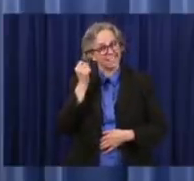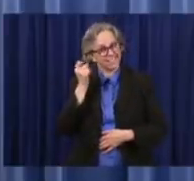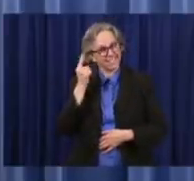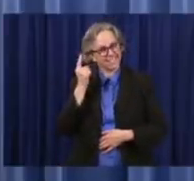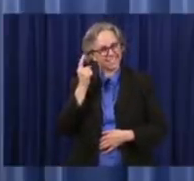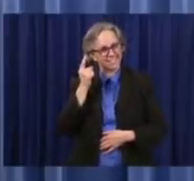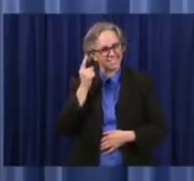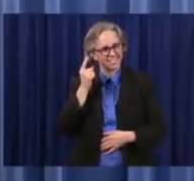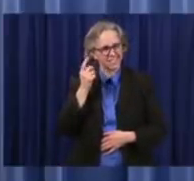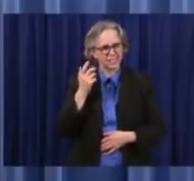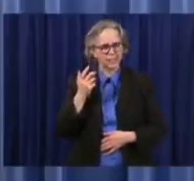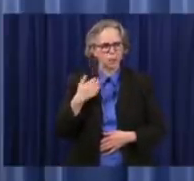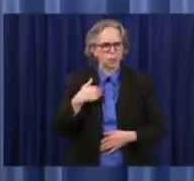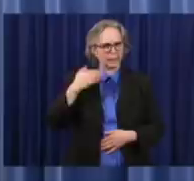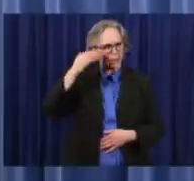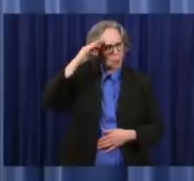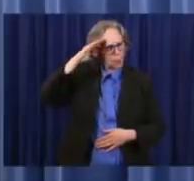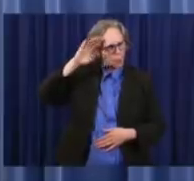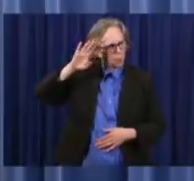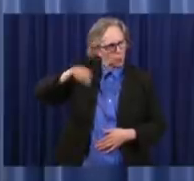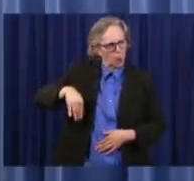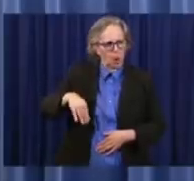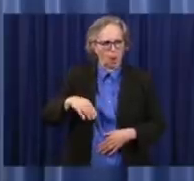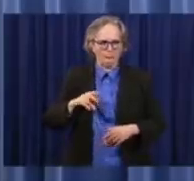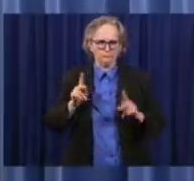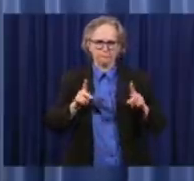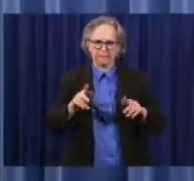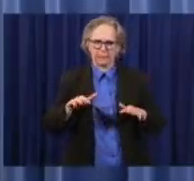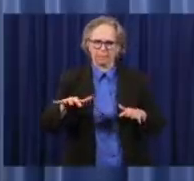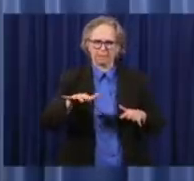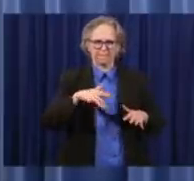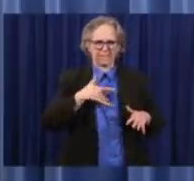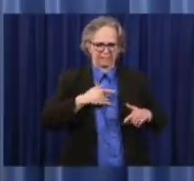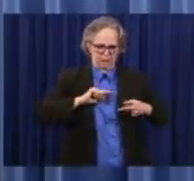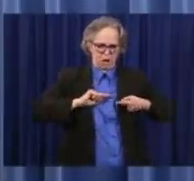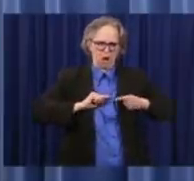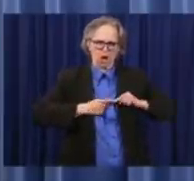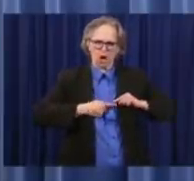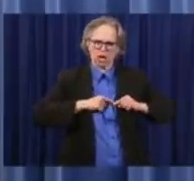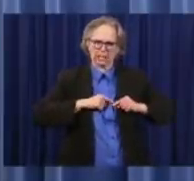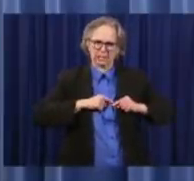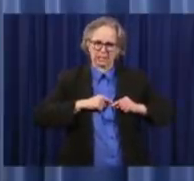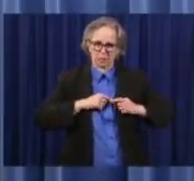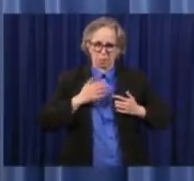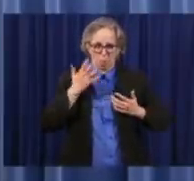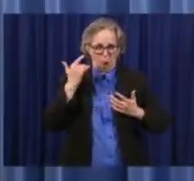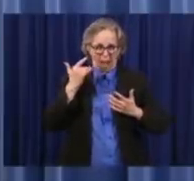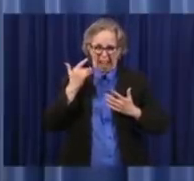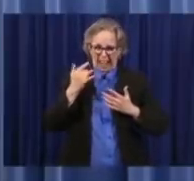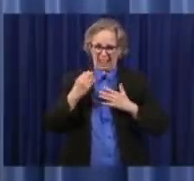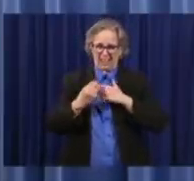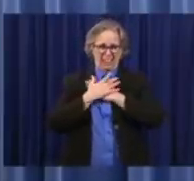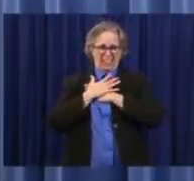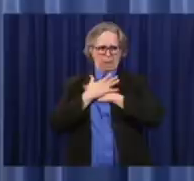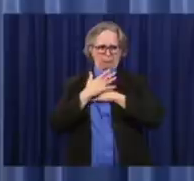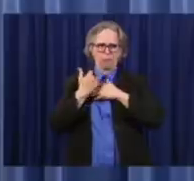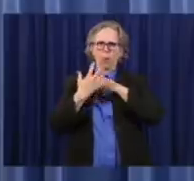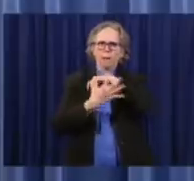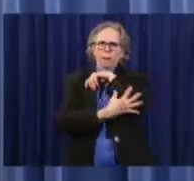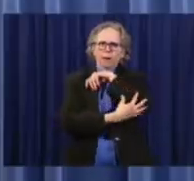know that there are people hurting out there, not just because of the pandemic, but they're hurting because of poverty, they're hurting because